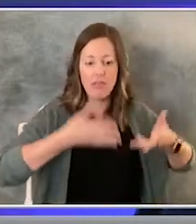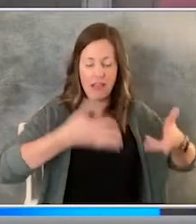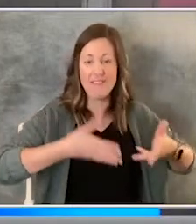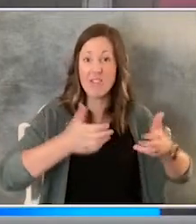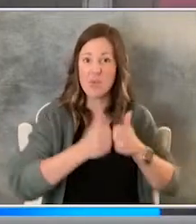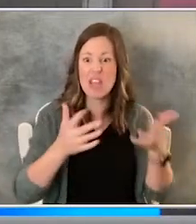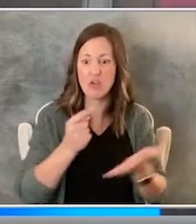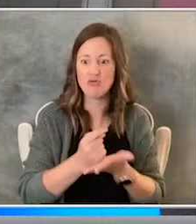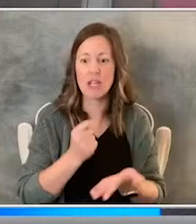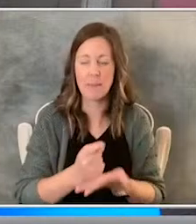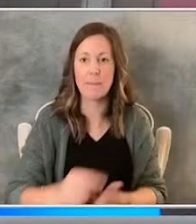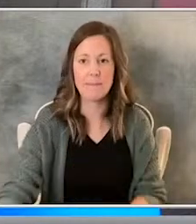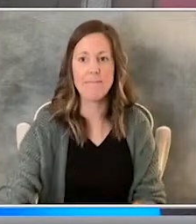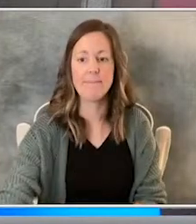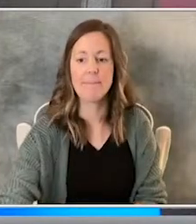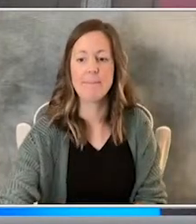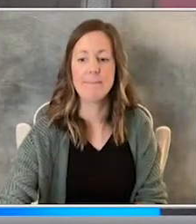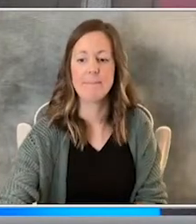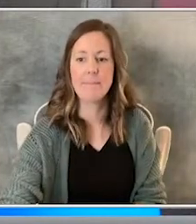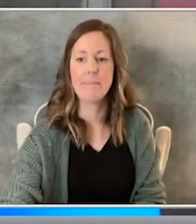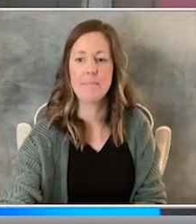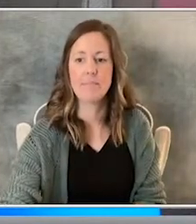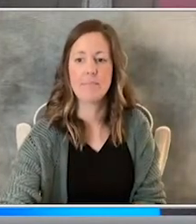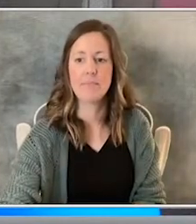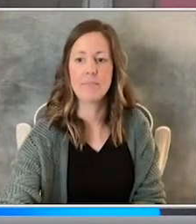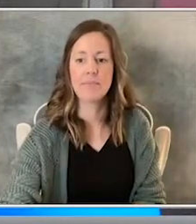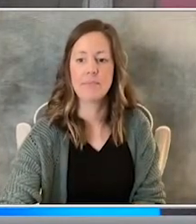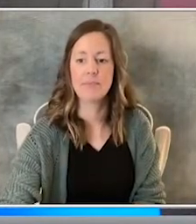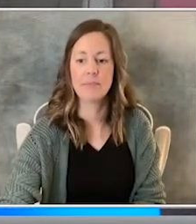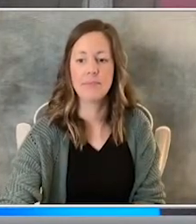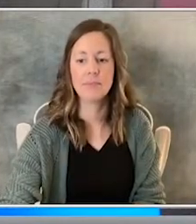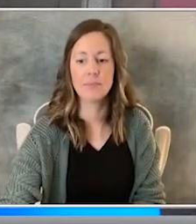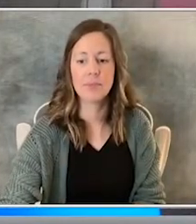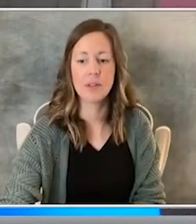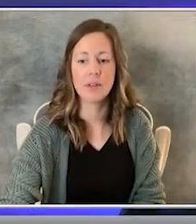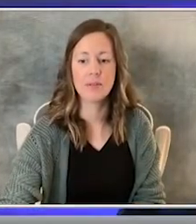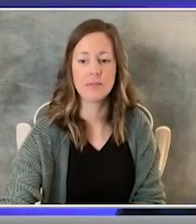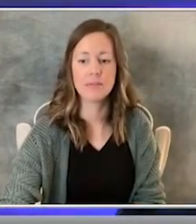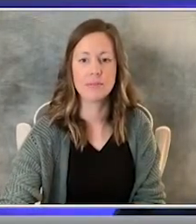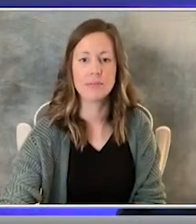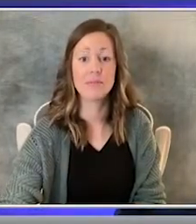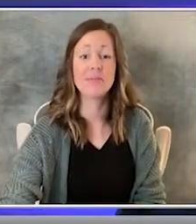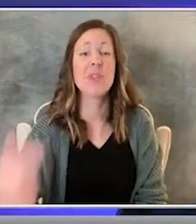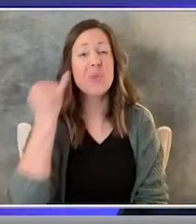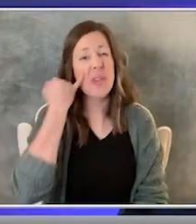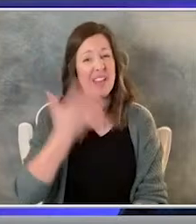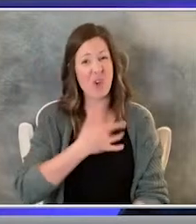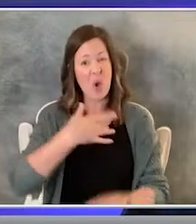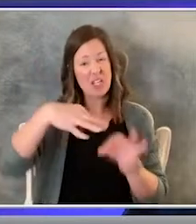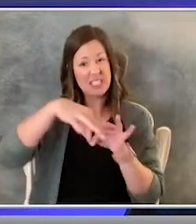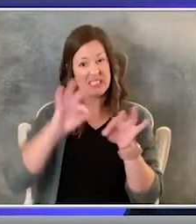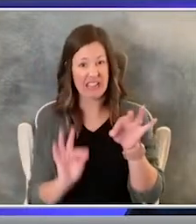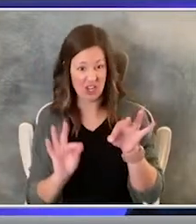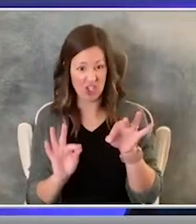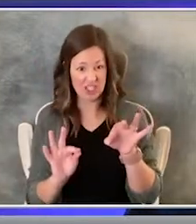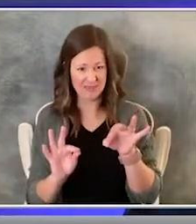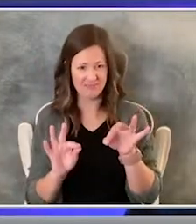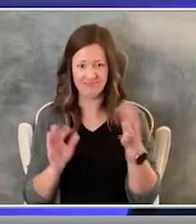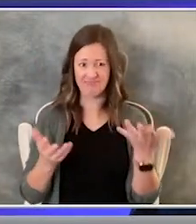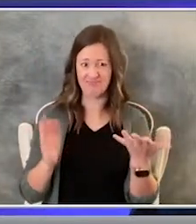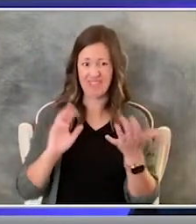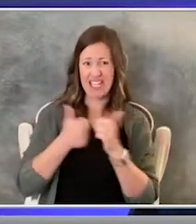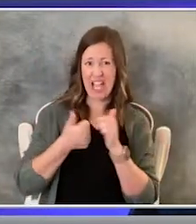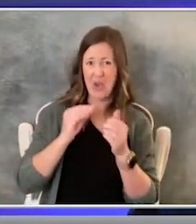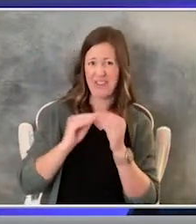and I wonder if it's the arthritis or something else. How do you know if it's the arthritis or something else?